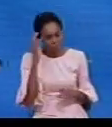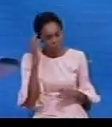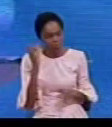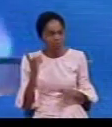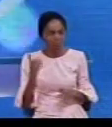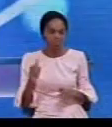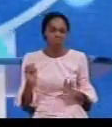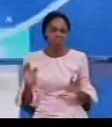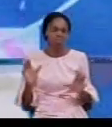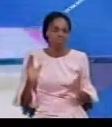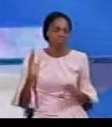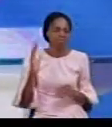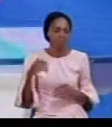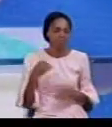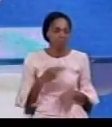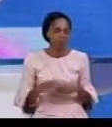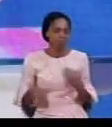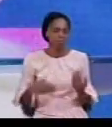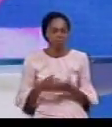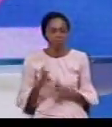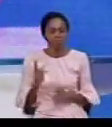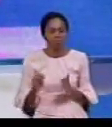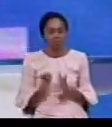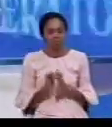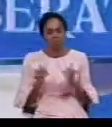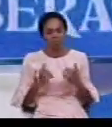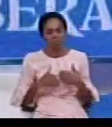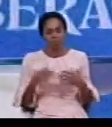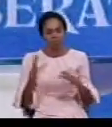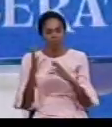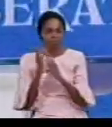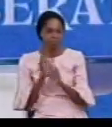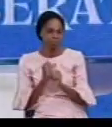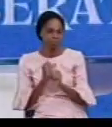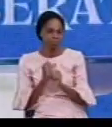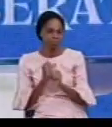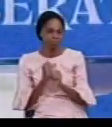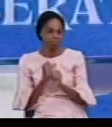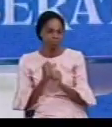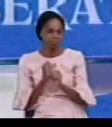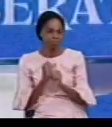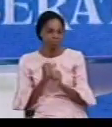miracles, we want to worship God together. Yes,